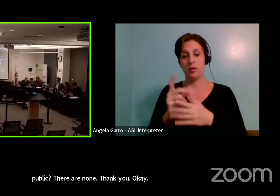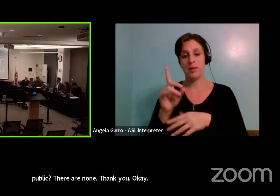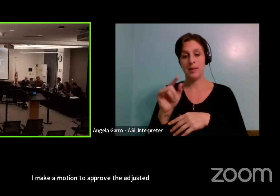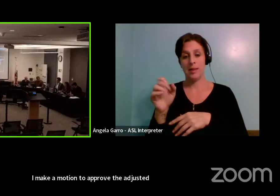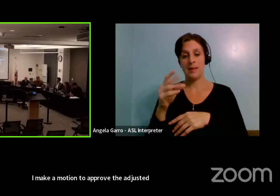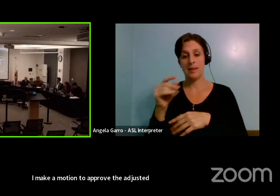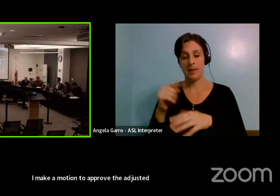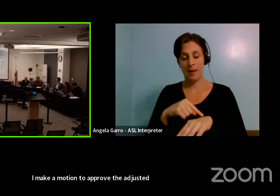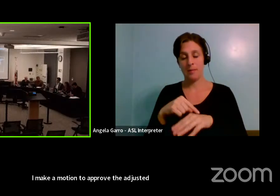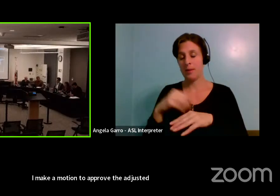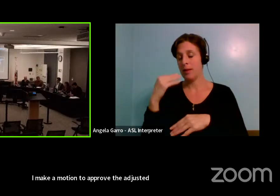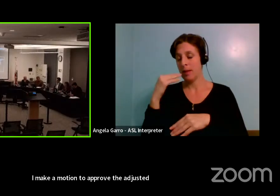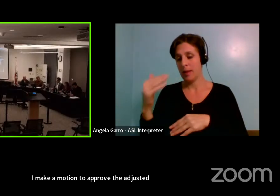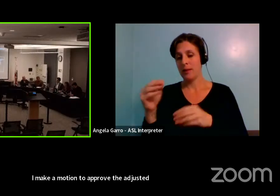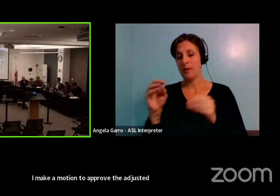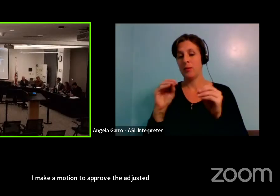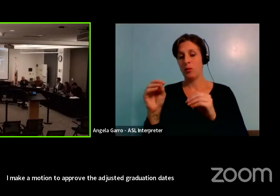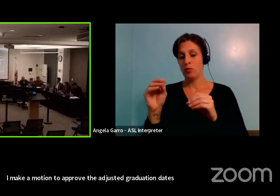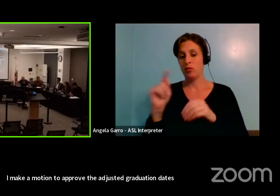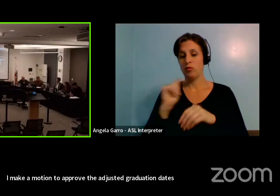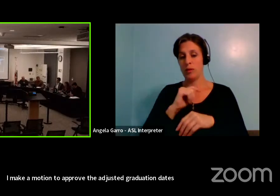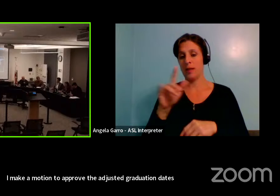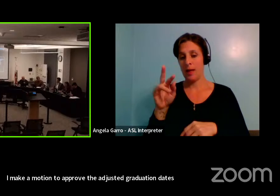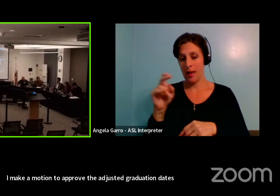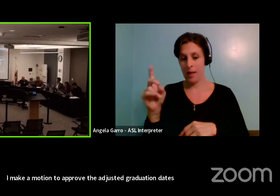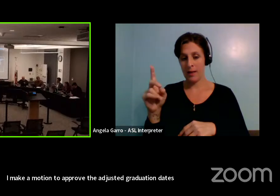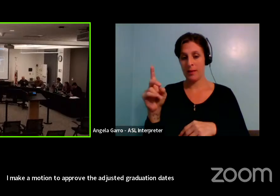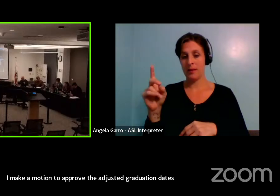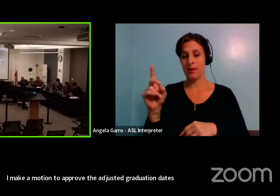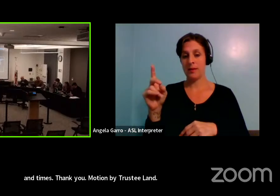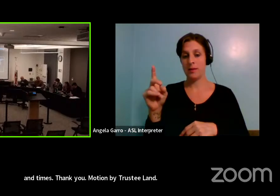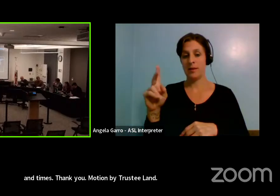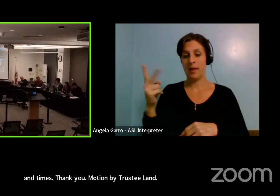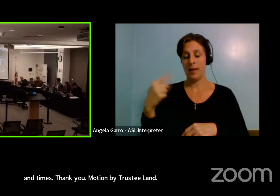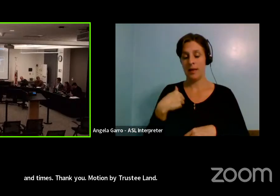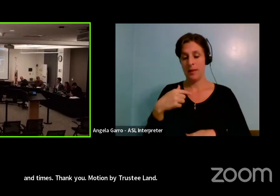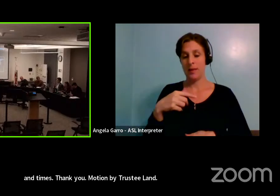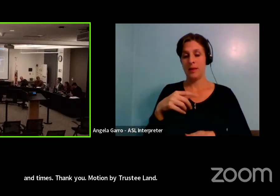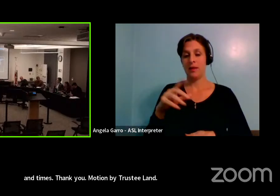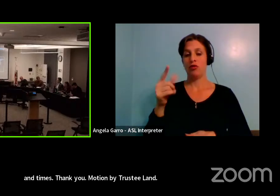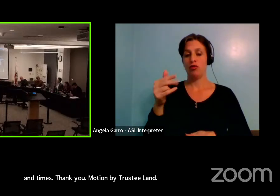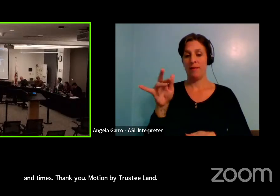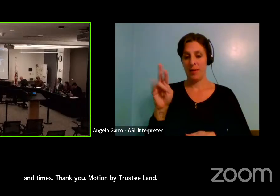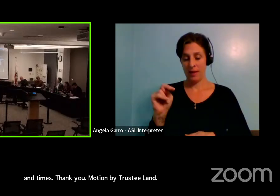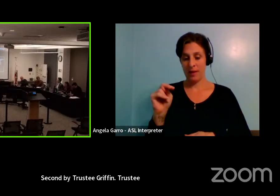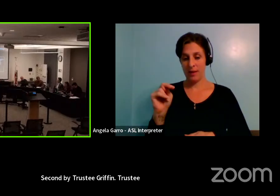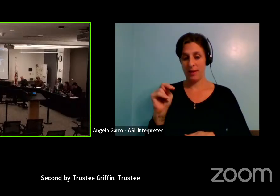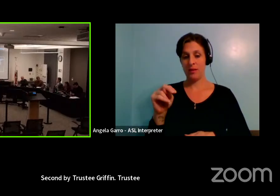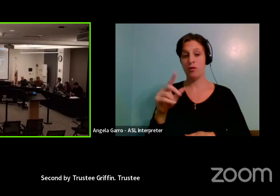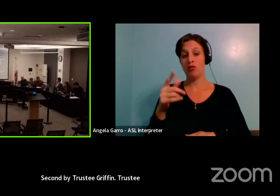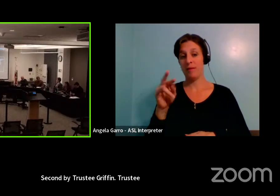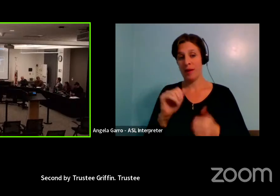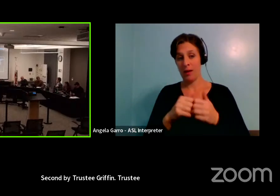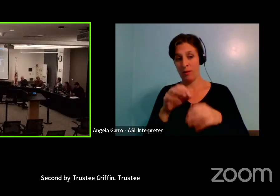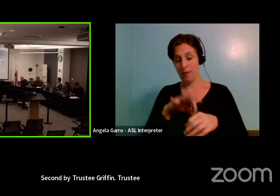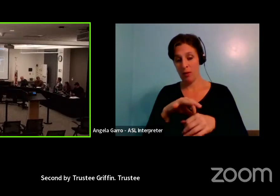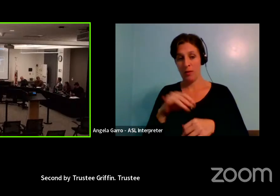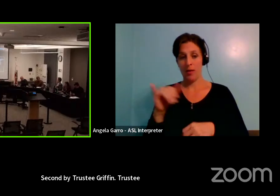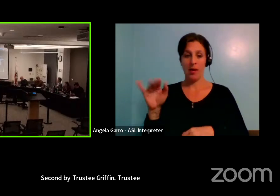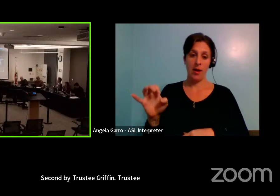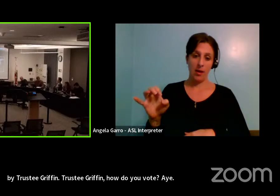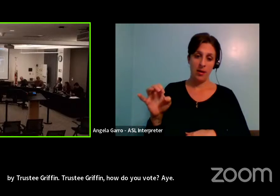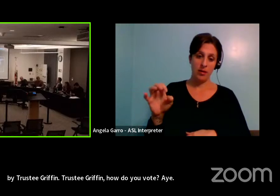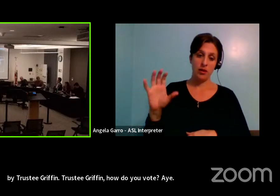times. thank you. Motion by trustee Land, Second. second by trustee Griffin. Trustee Griffin, how do you vote? Aye.